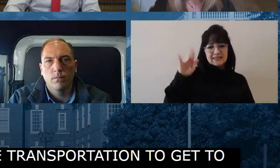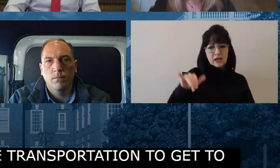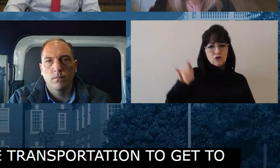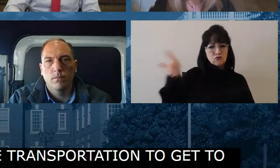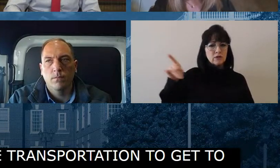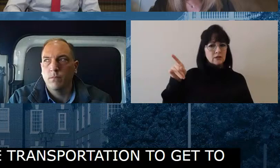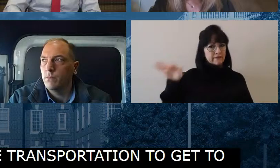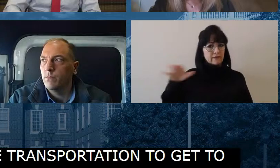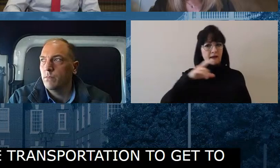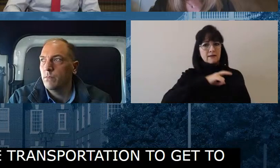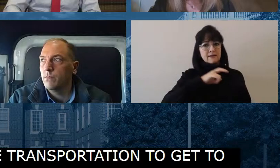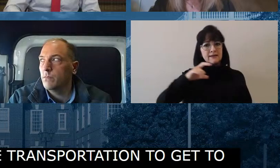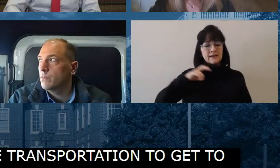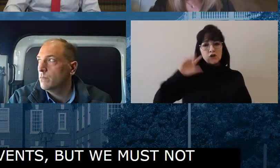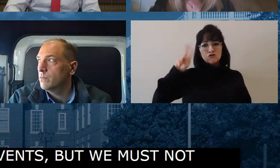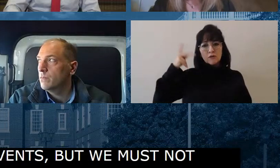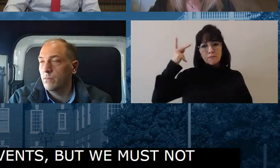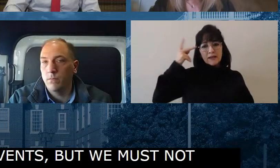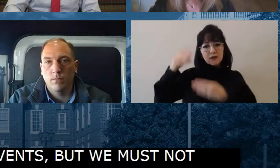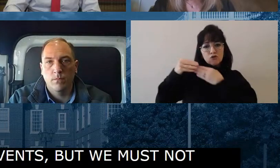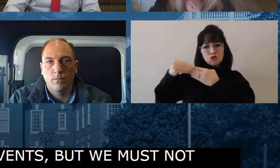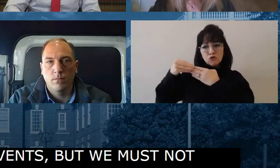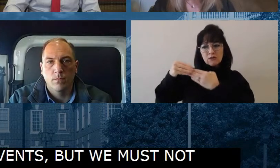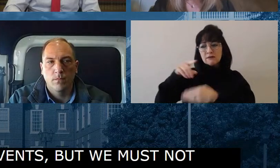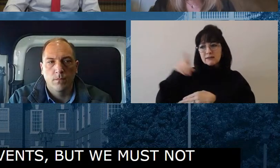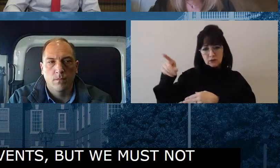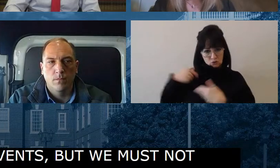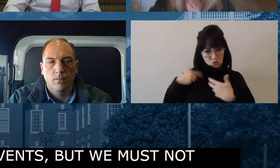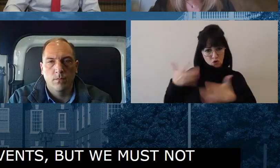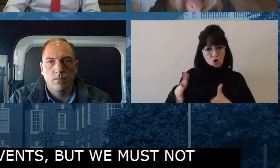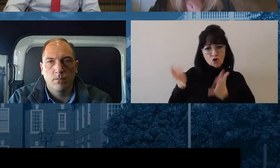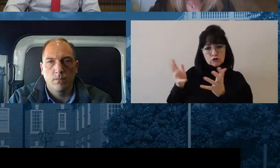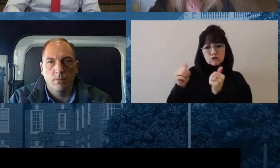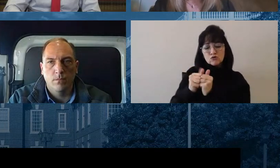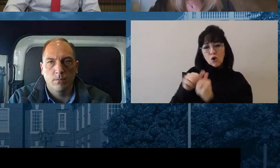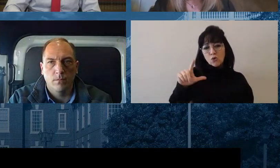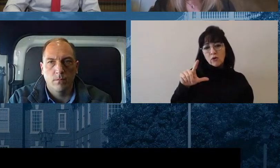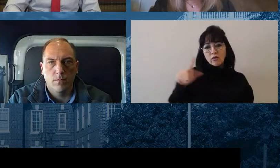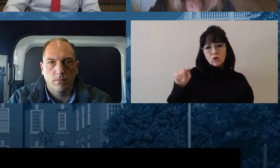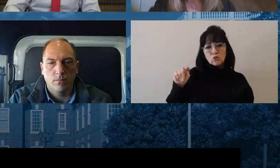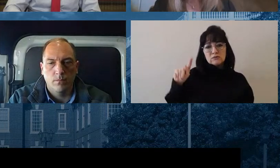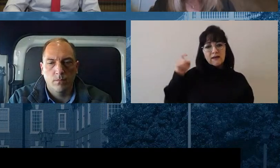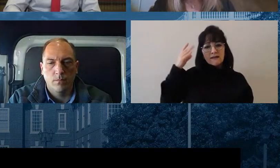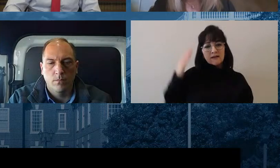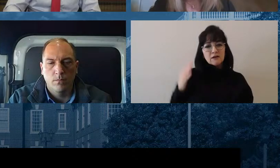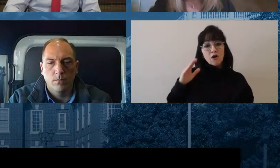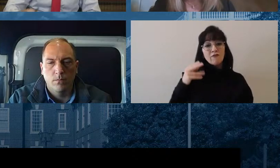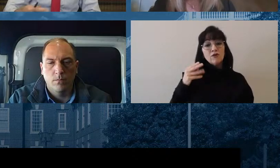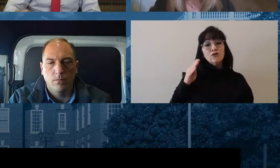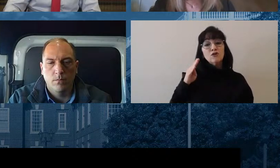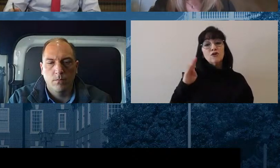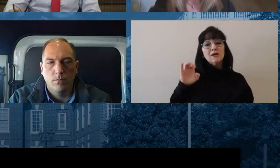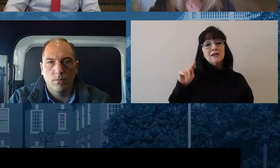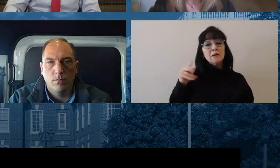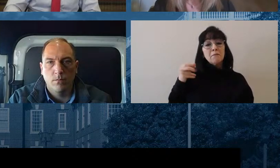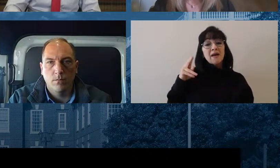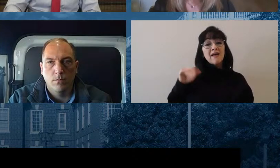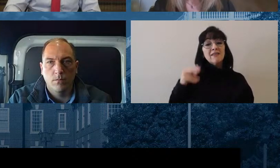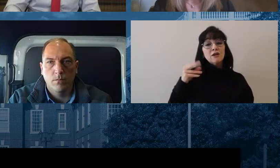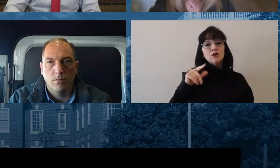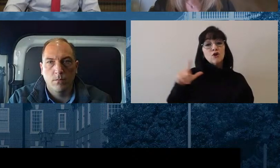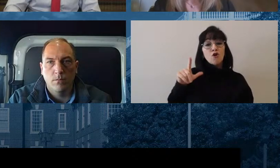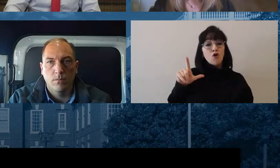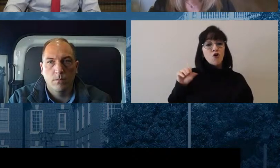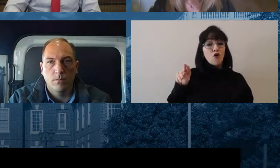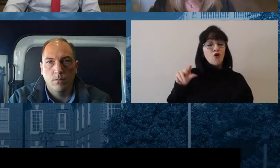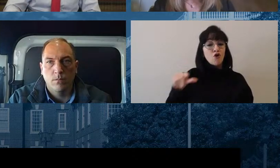who have, we've talked to the Lieutenant Governor, who's been on calls with throughout, going back